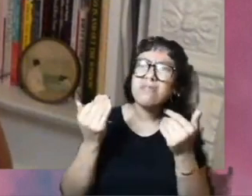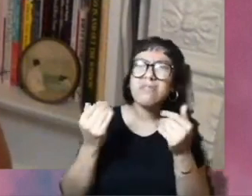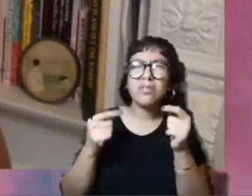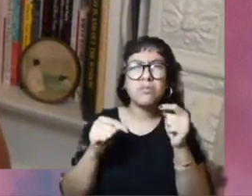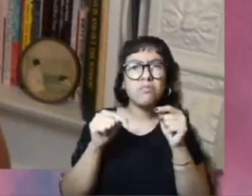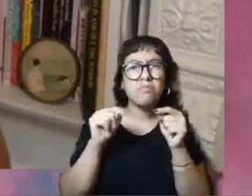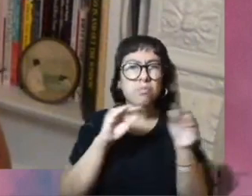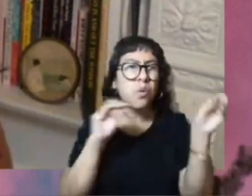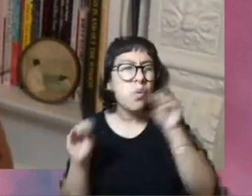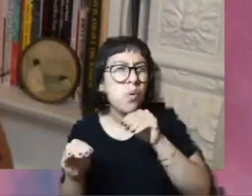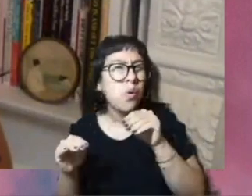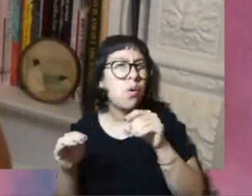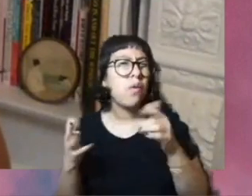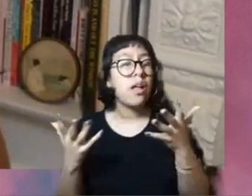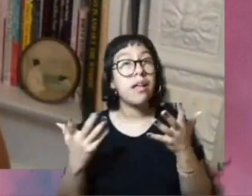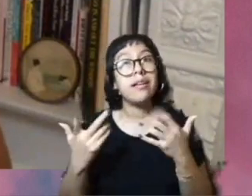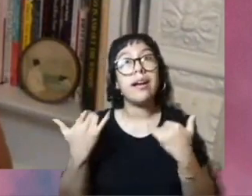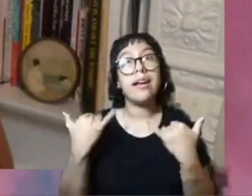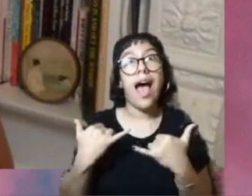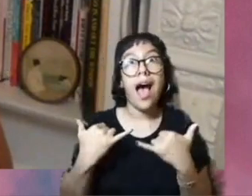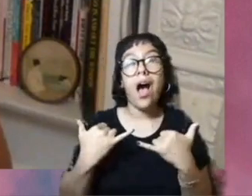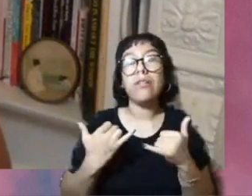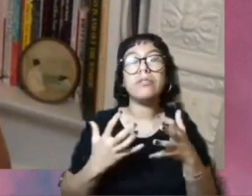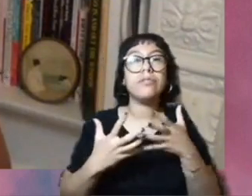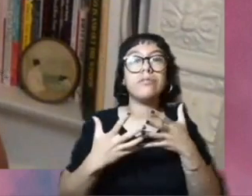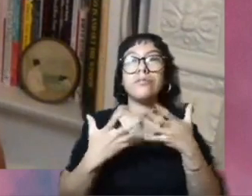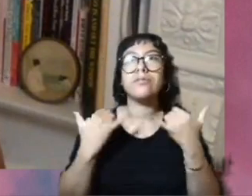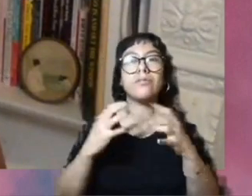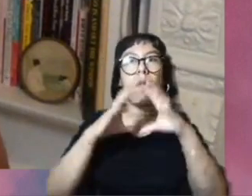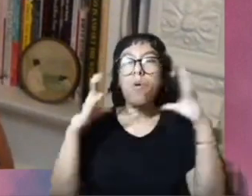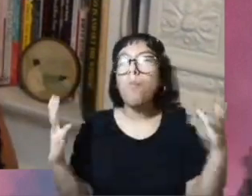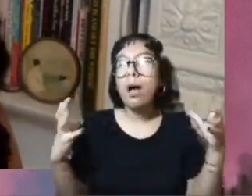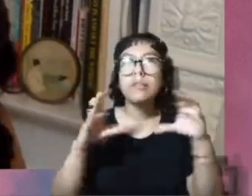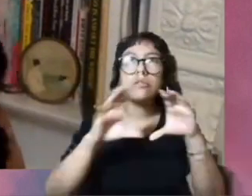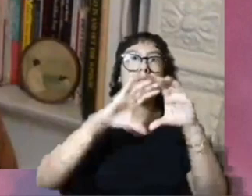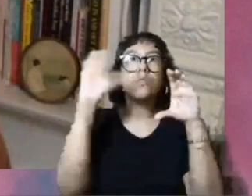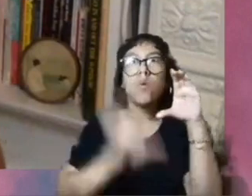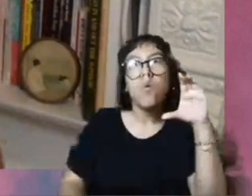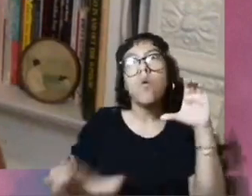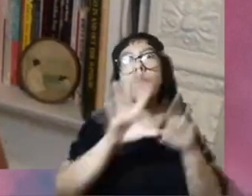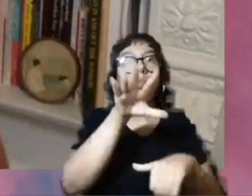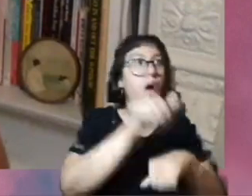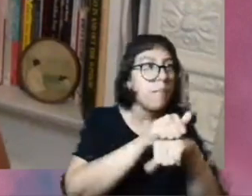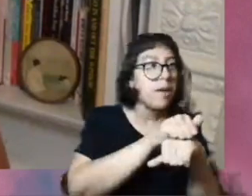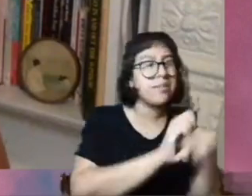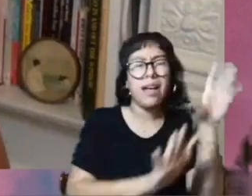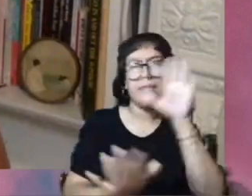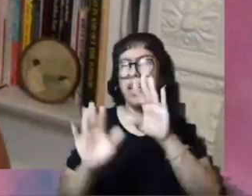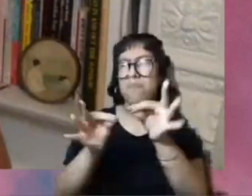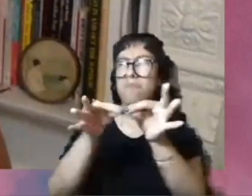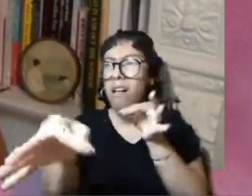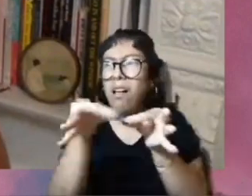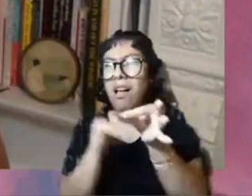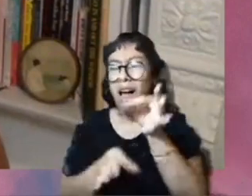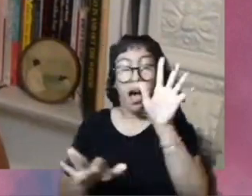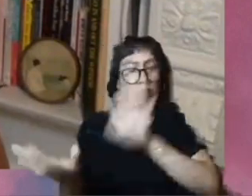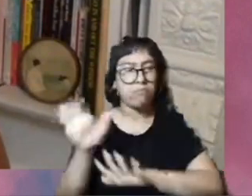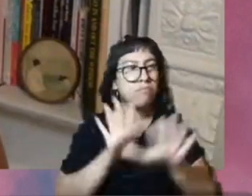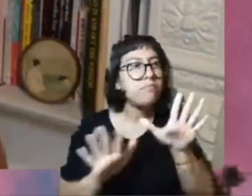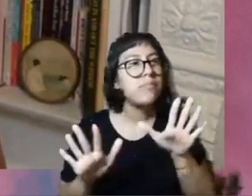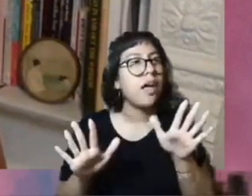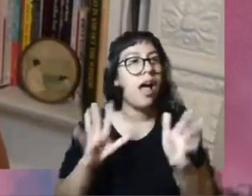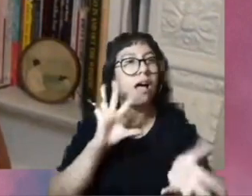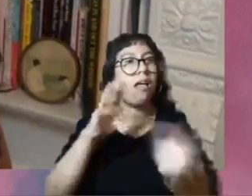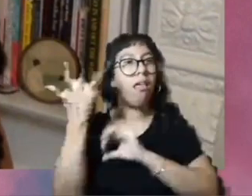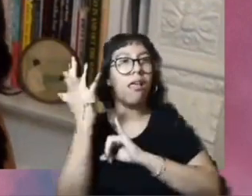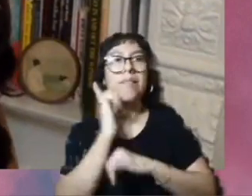meeting. And like in this time where there's so many like Zoom appointments and then things get moved, I just find myself constantly messing